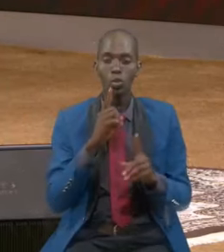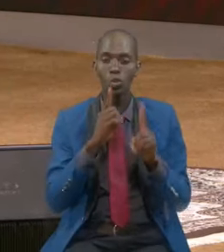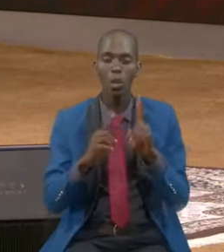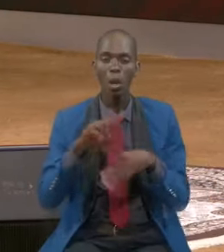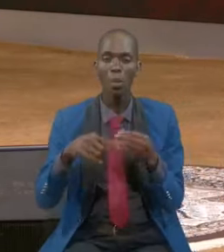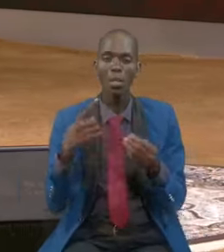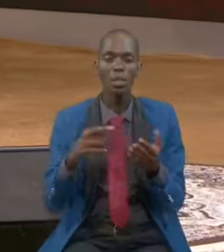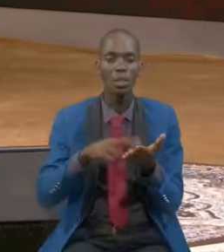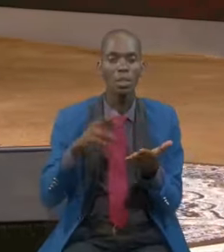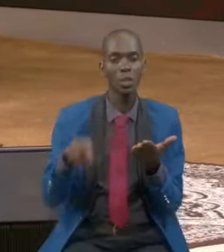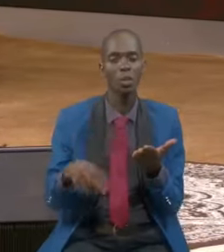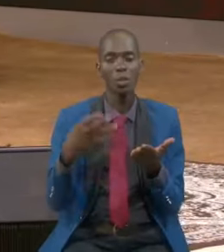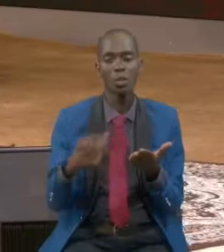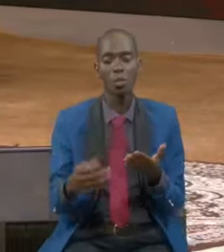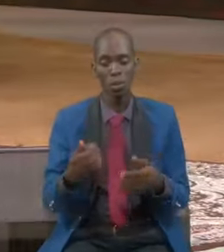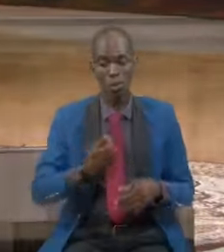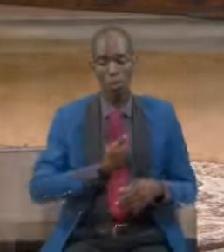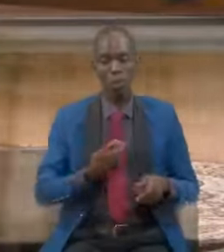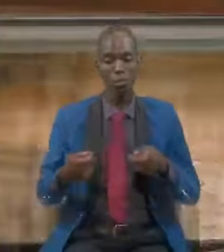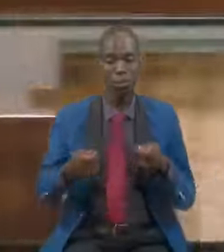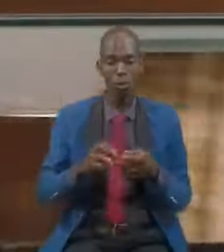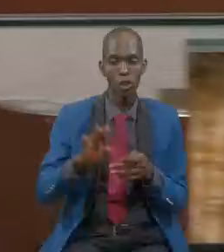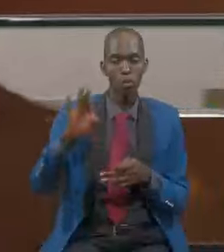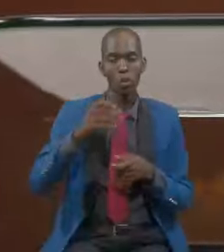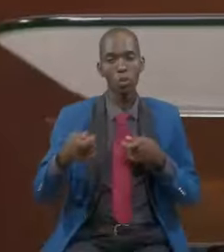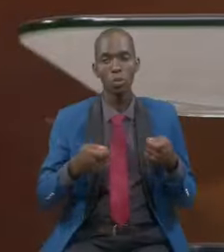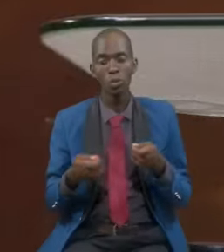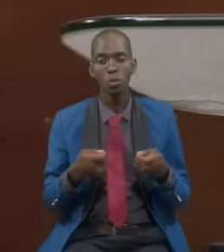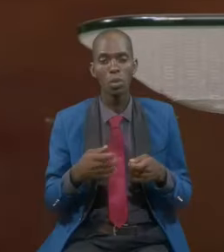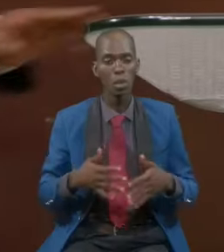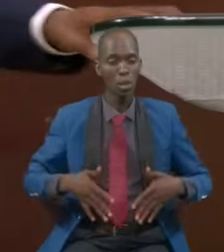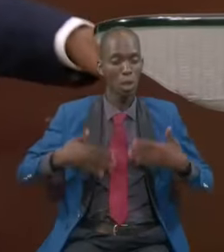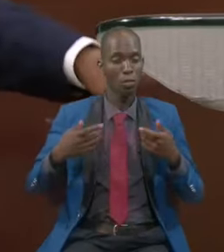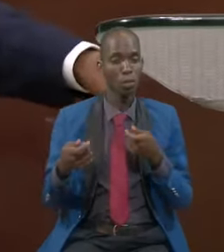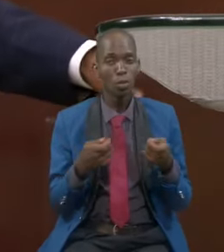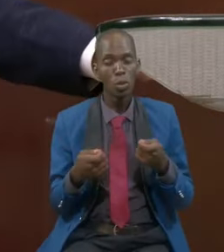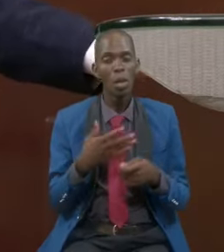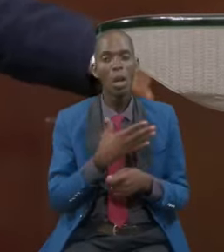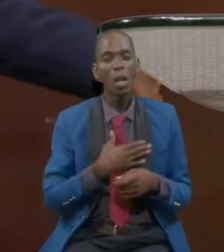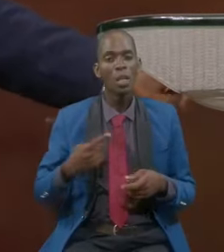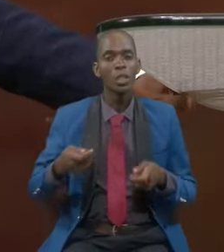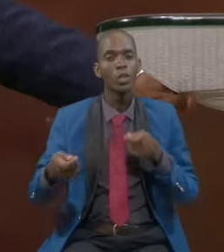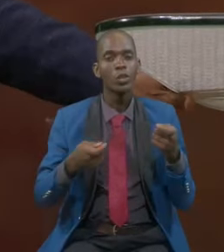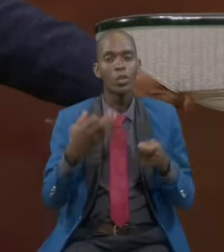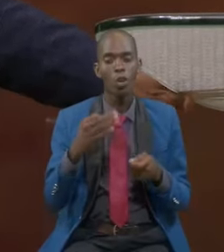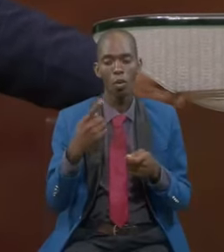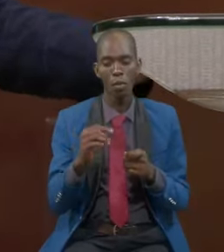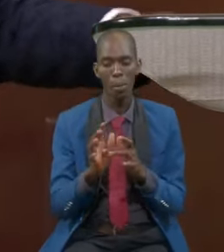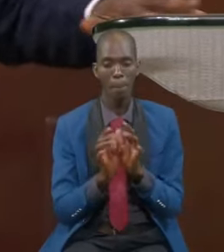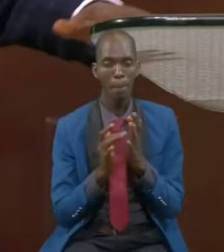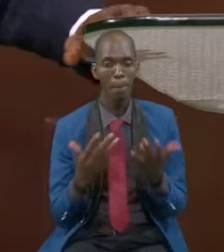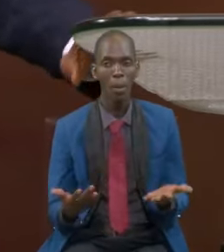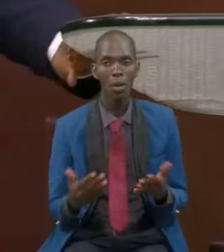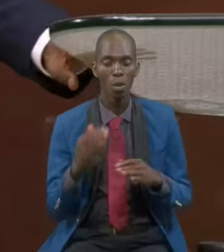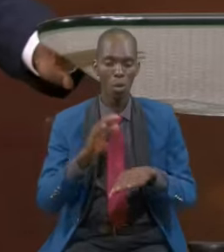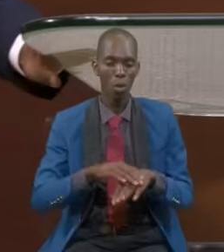of self-control, spirit control, life control, and the control of the scripture on a